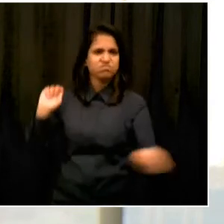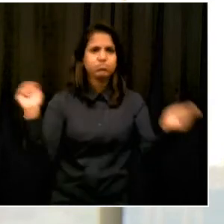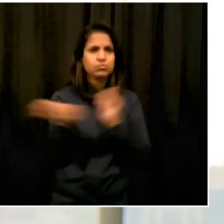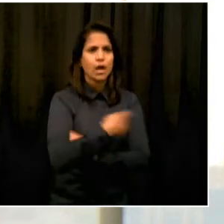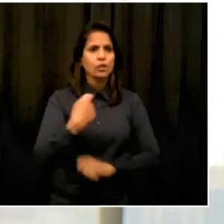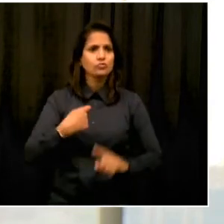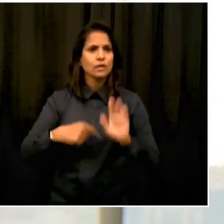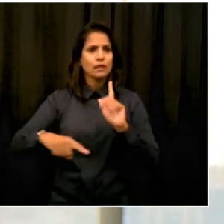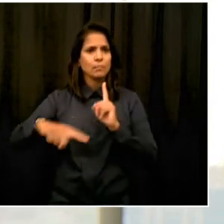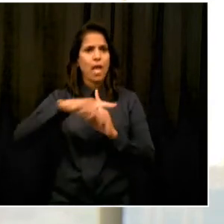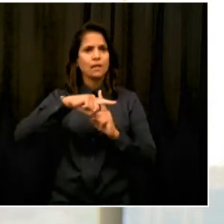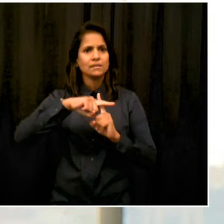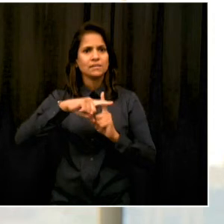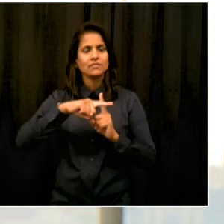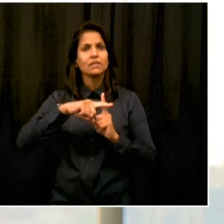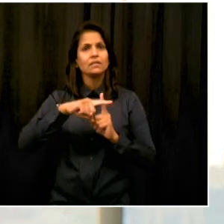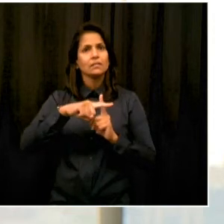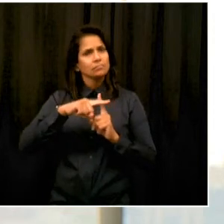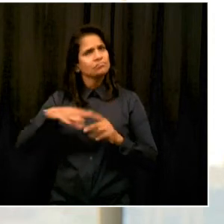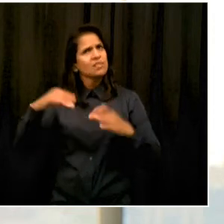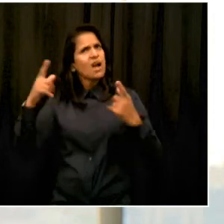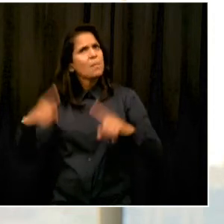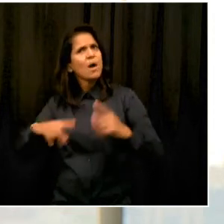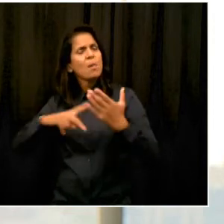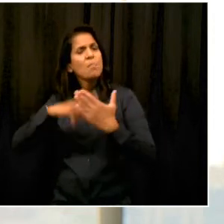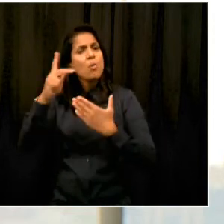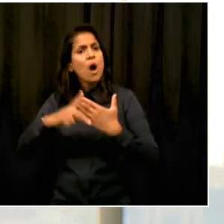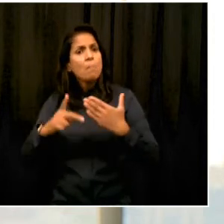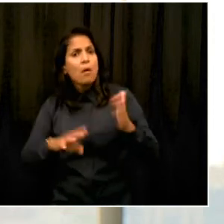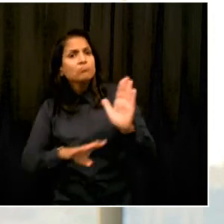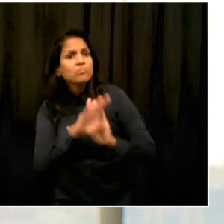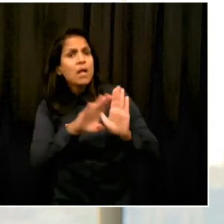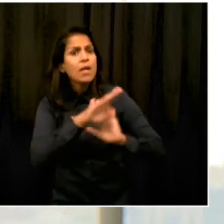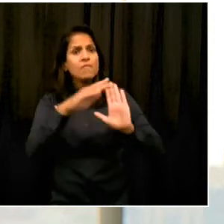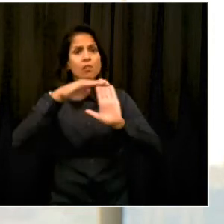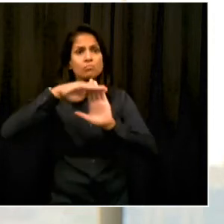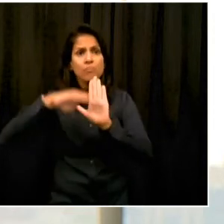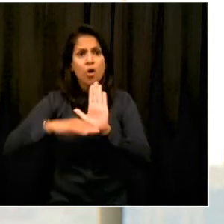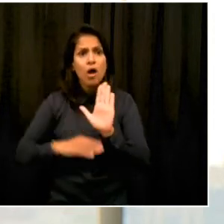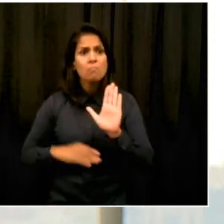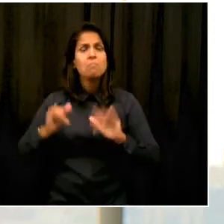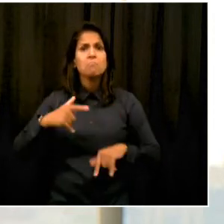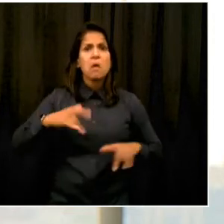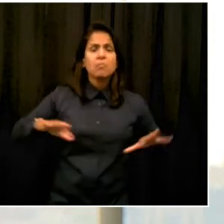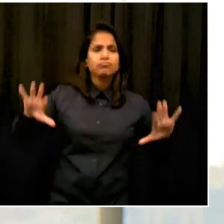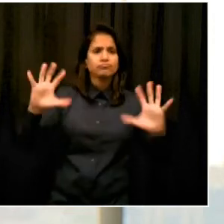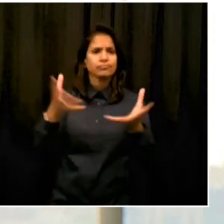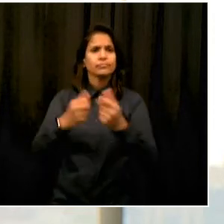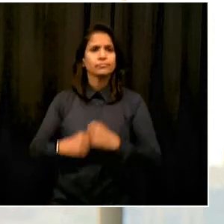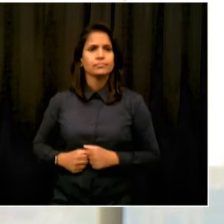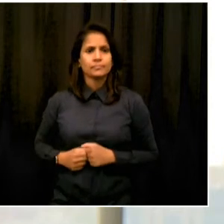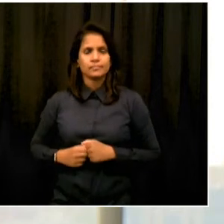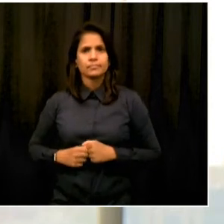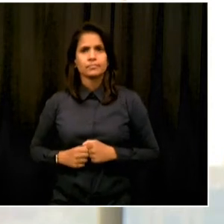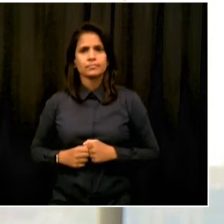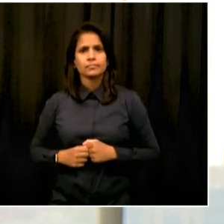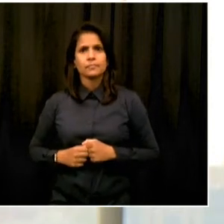I've talked to you many times about my father fought in World War II, and we say the greatest